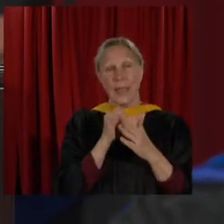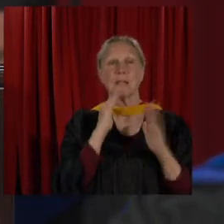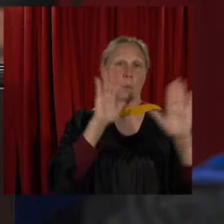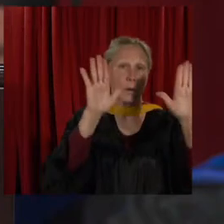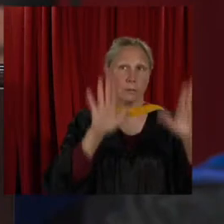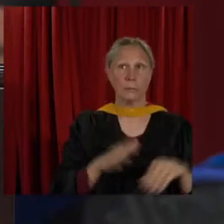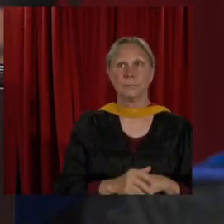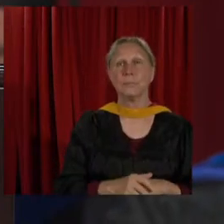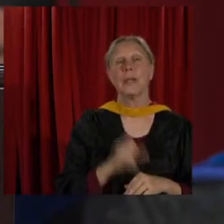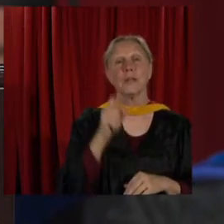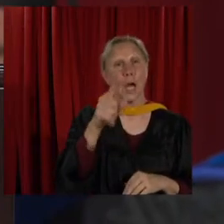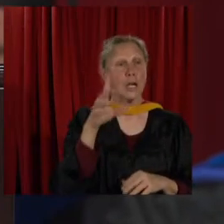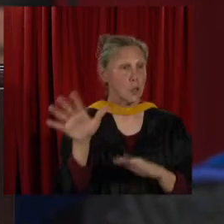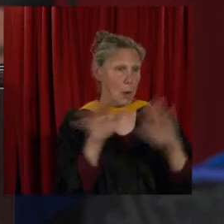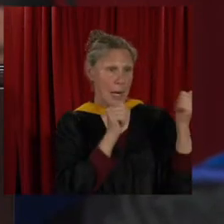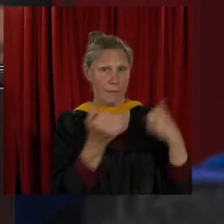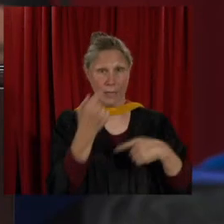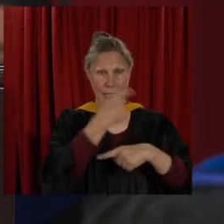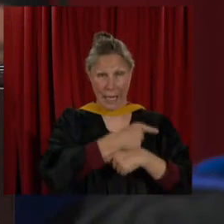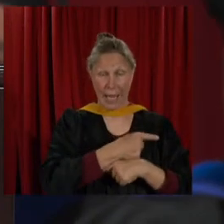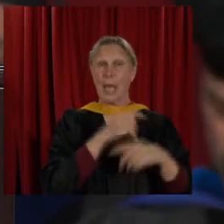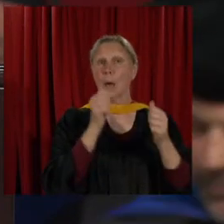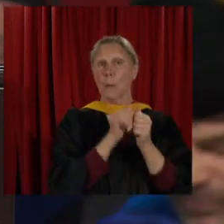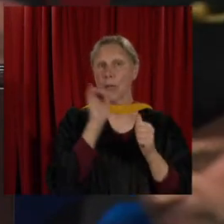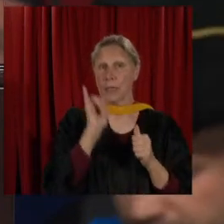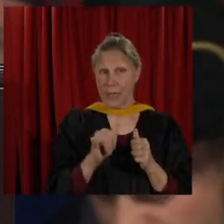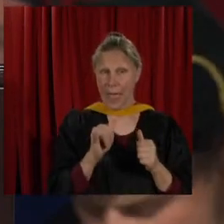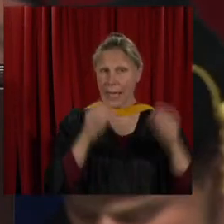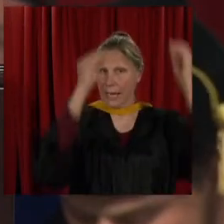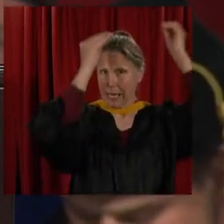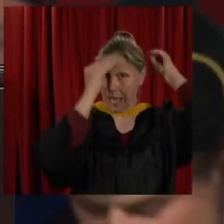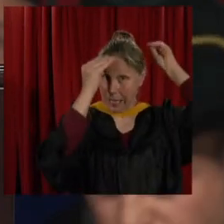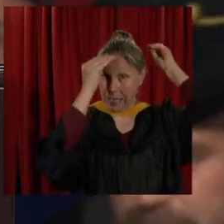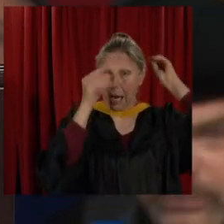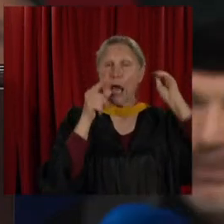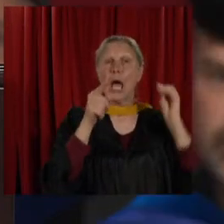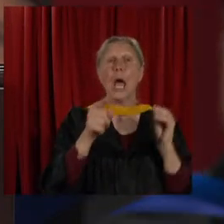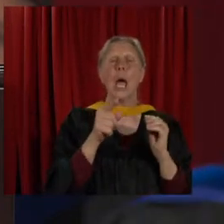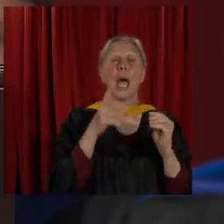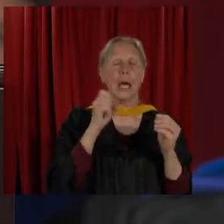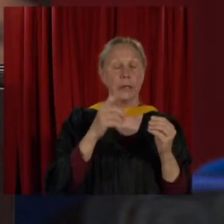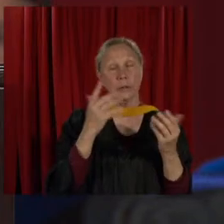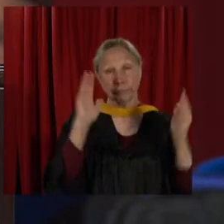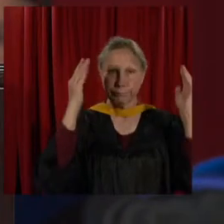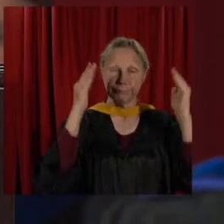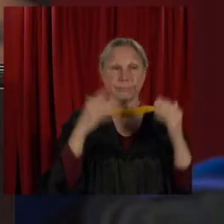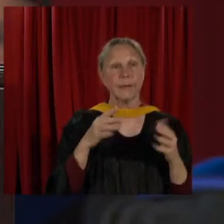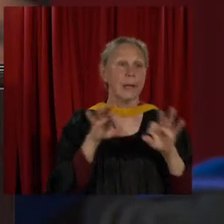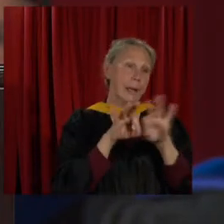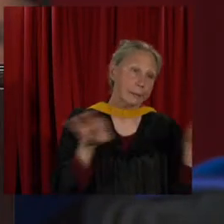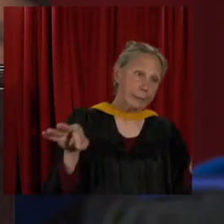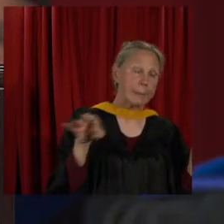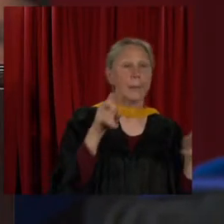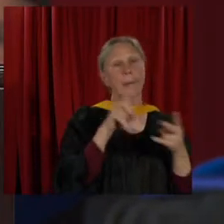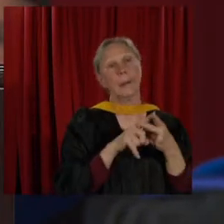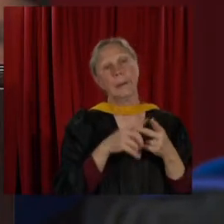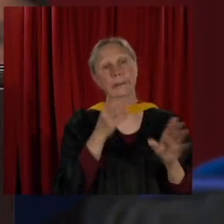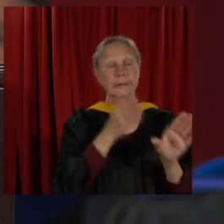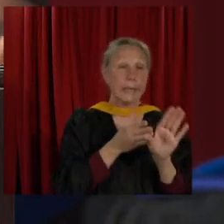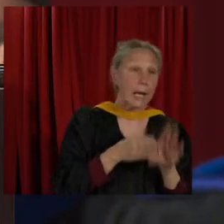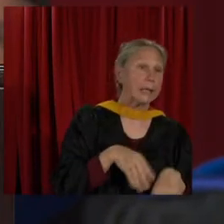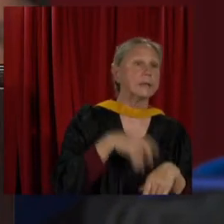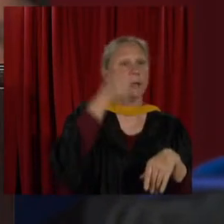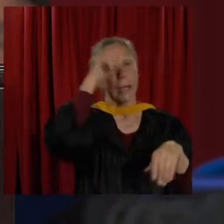remarkable. So as you walk out today with this graduation cap and your metaphorical anthropologist or psychologist